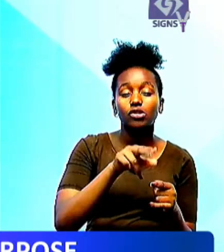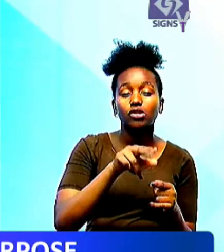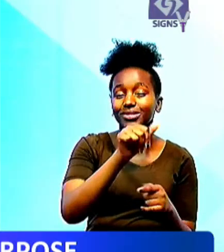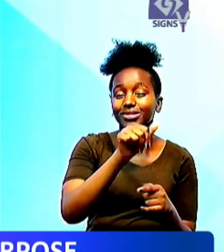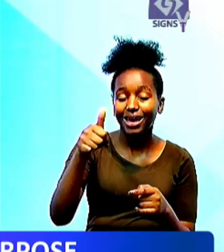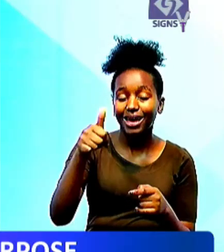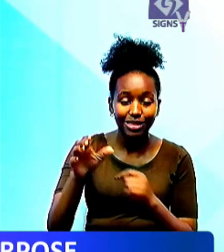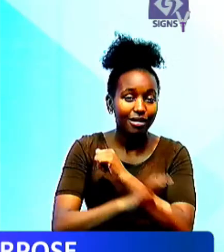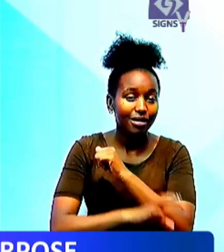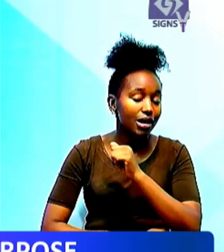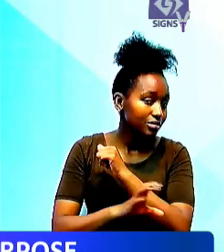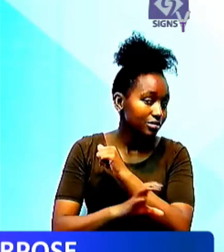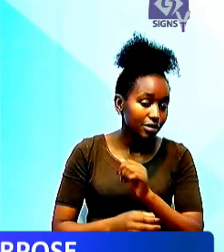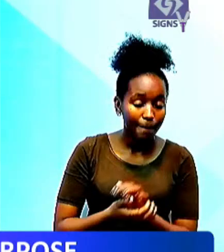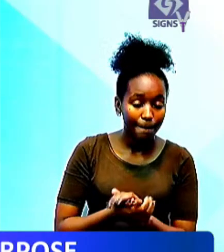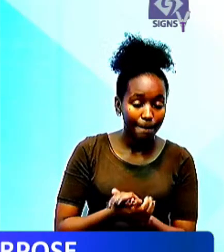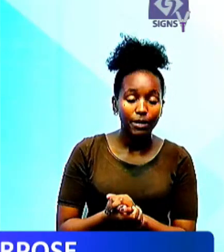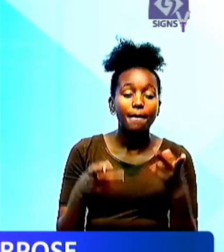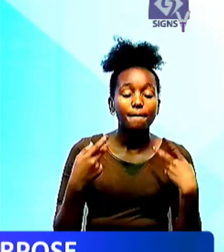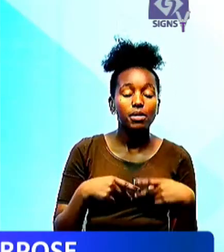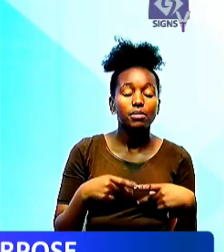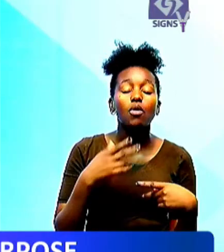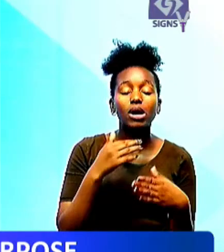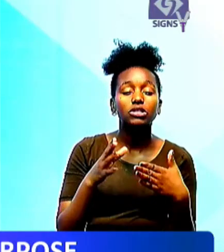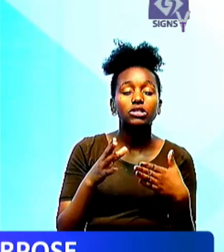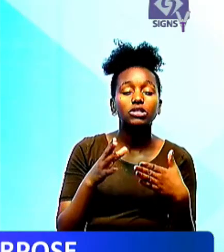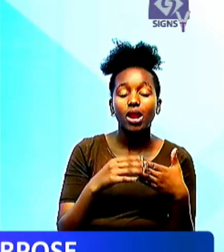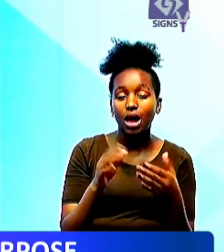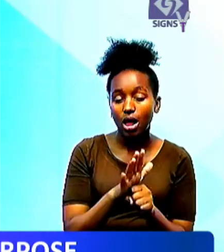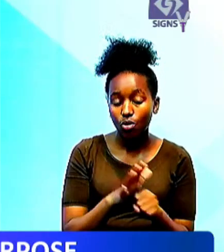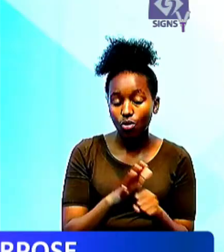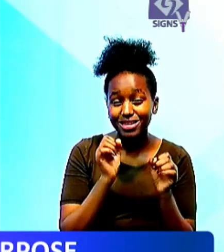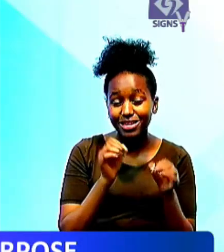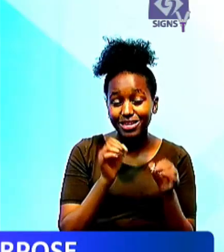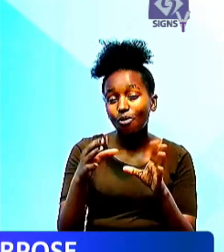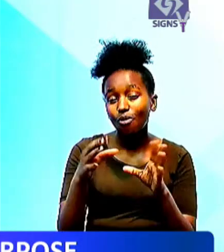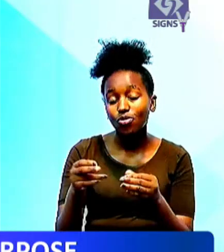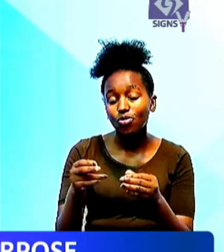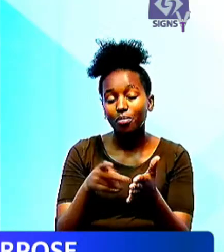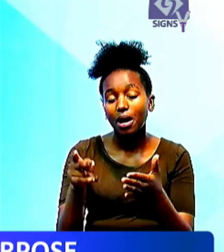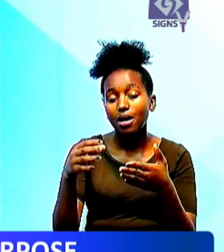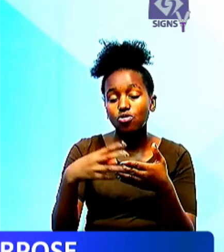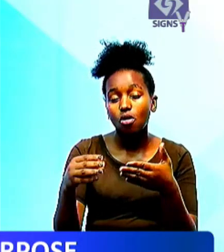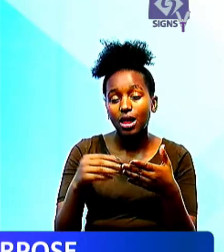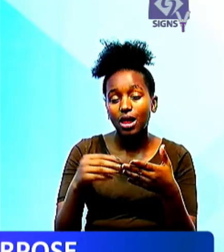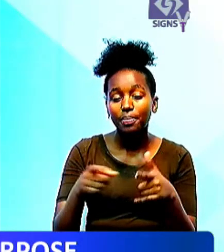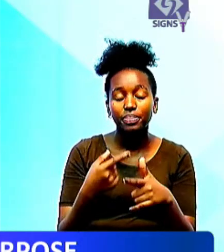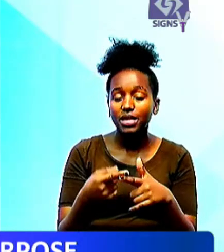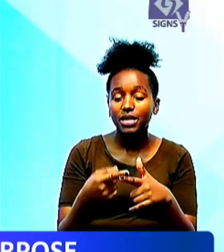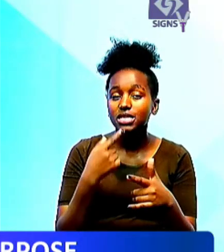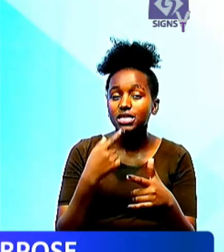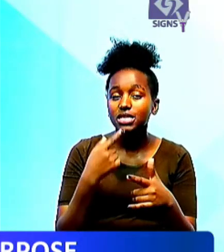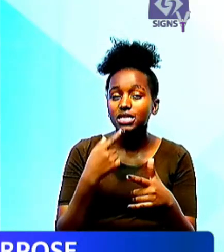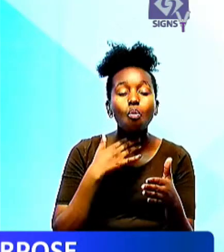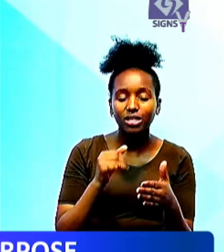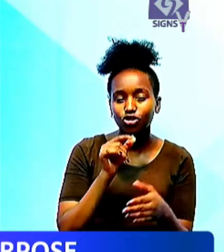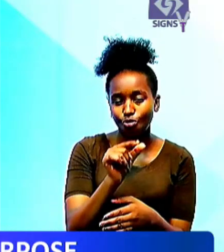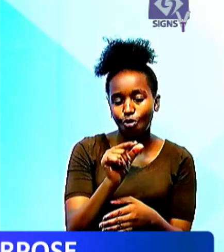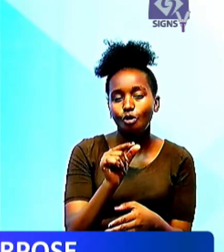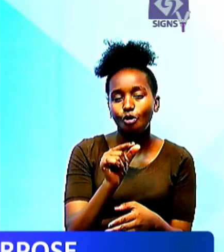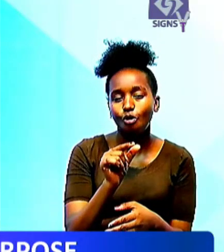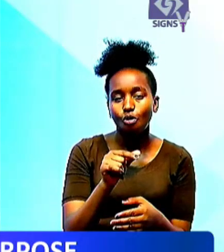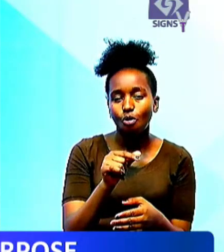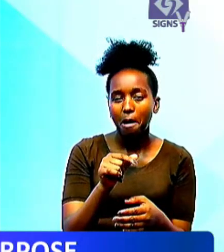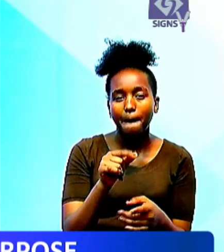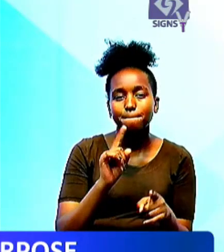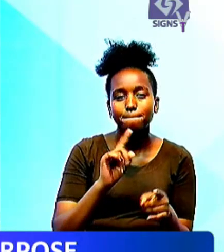shillings. There was a demand for the dollar. If you could go to buy the dollar in the bank, they'll tell you, we can only sell you this dollar, we don't have enough. So the